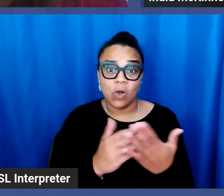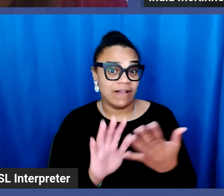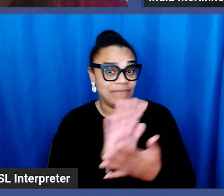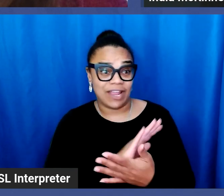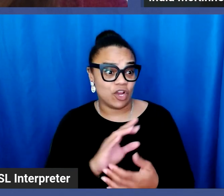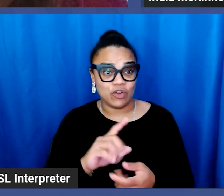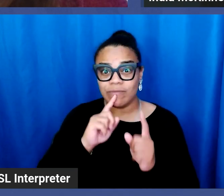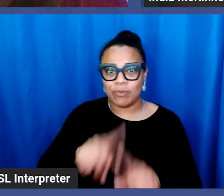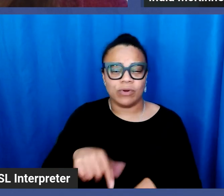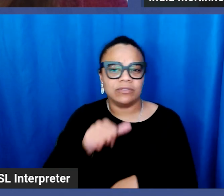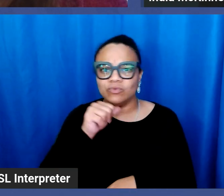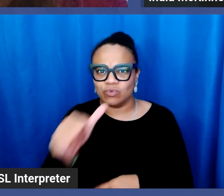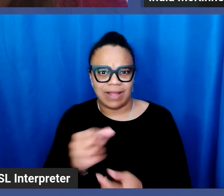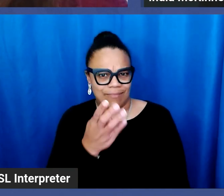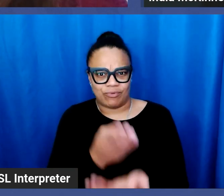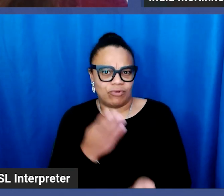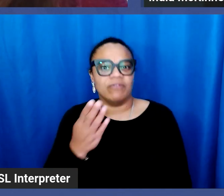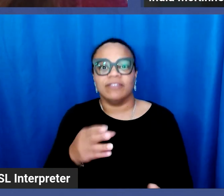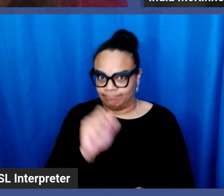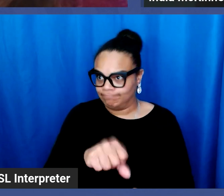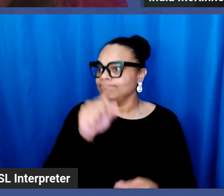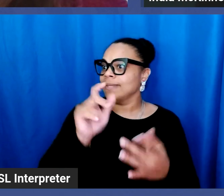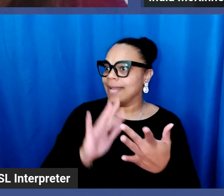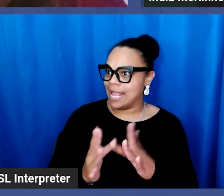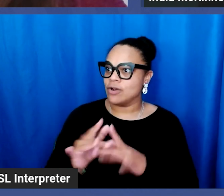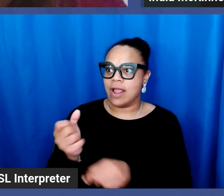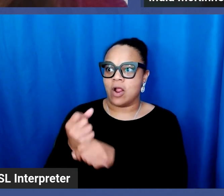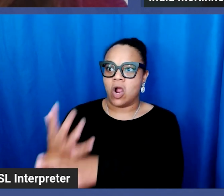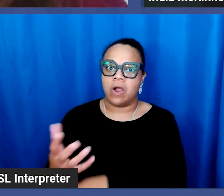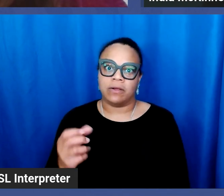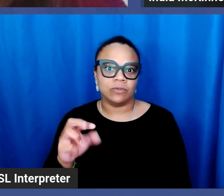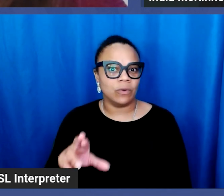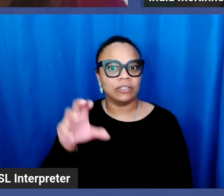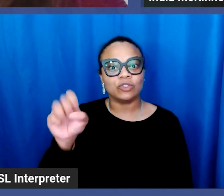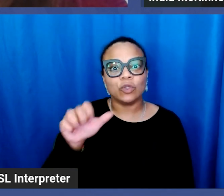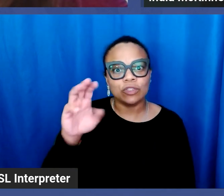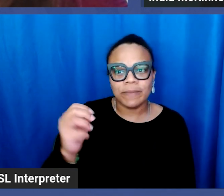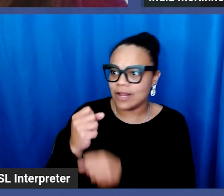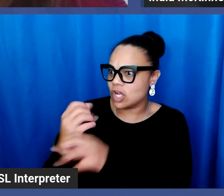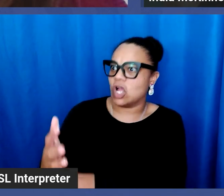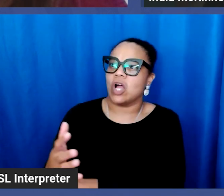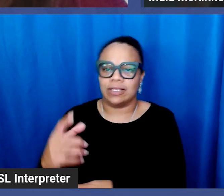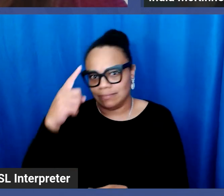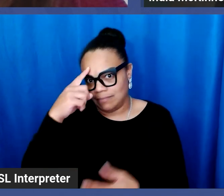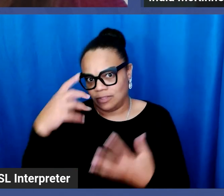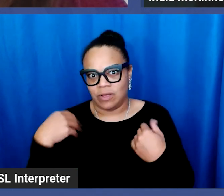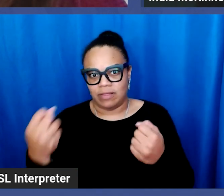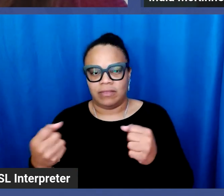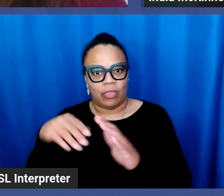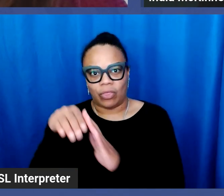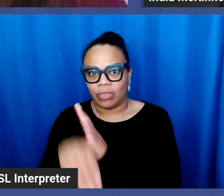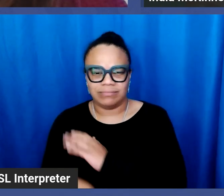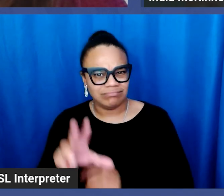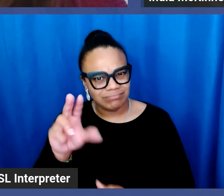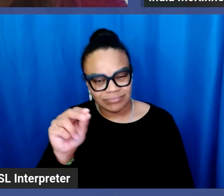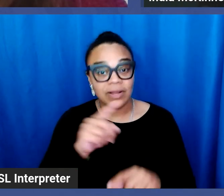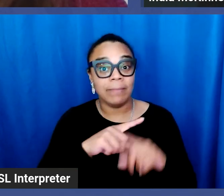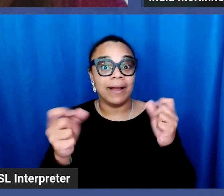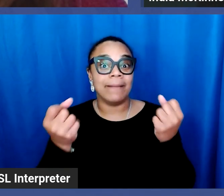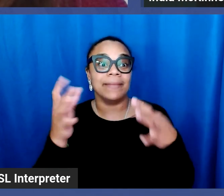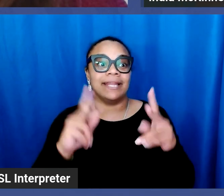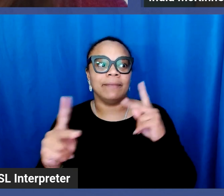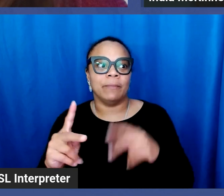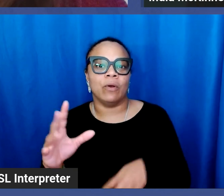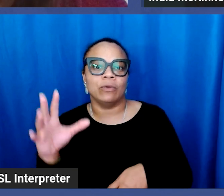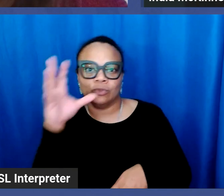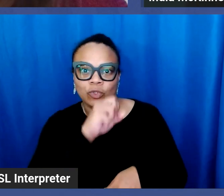the conclusion that the internet is the root cause, or even social media is the root cause. But a lot of people feel like it